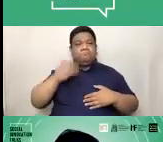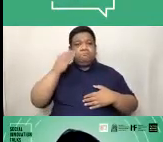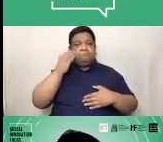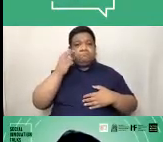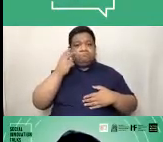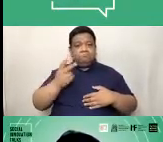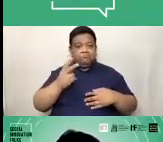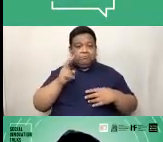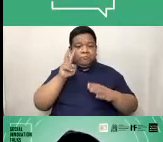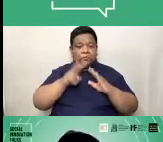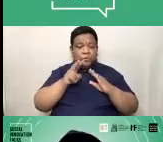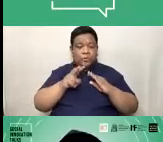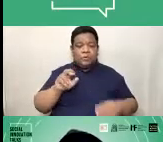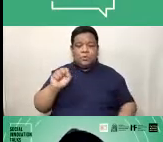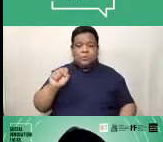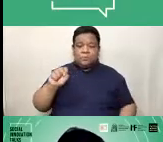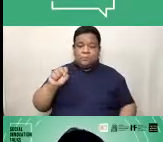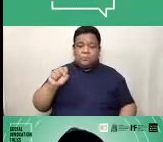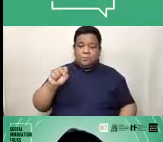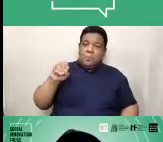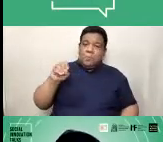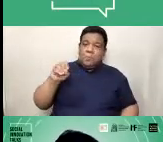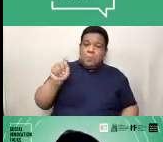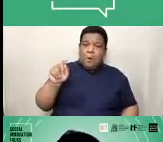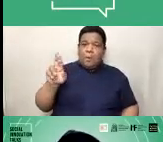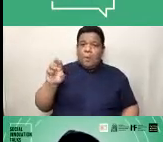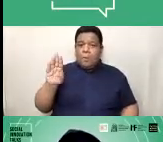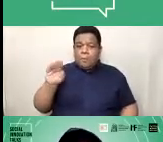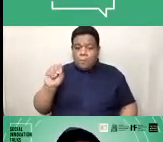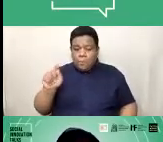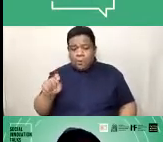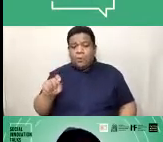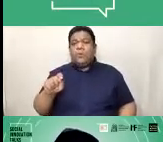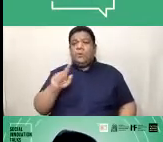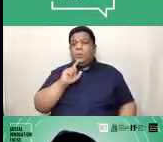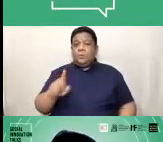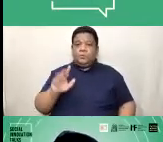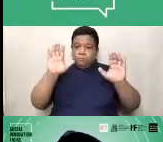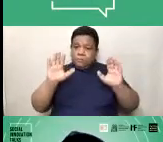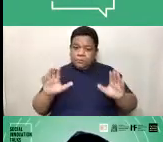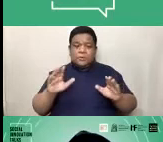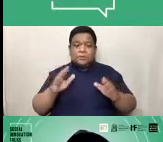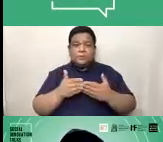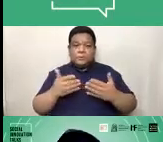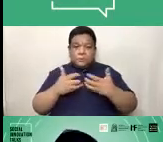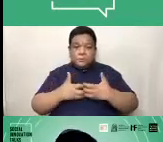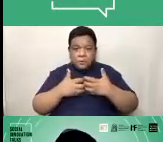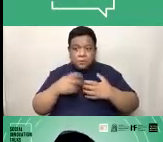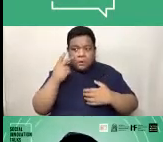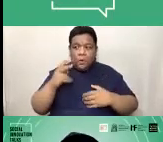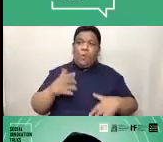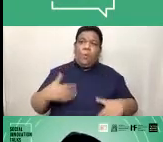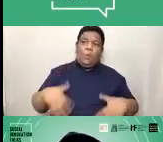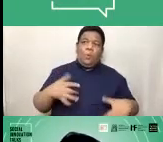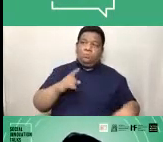like Spot, the robot, and other robots from Boston Dynamics. And these are amazing machines, right? You see them and you're like, whoa, that's real.